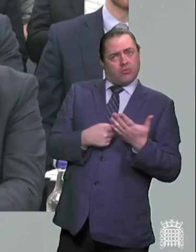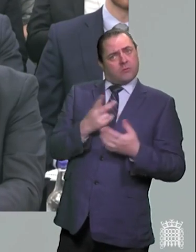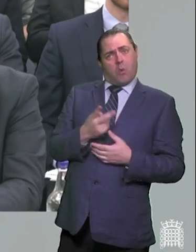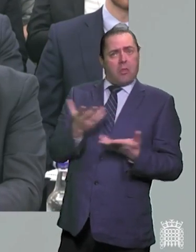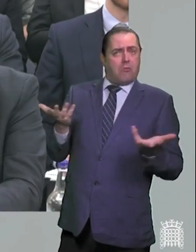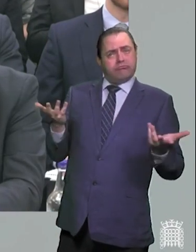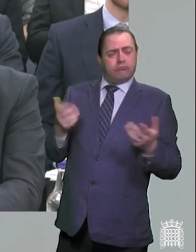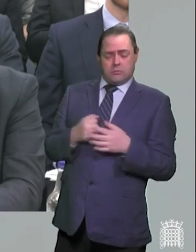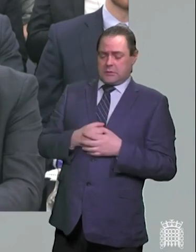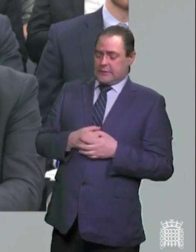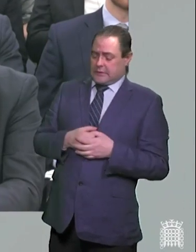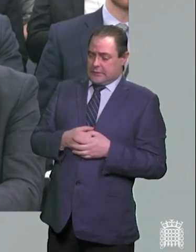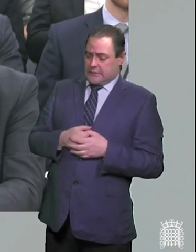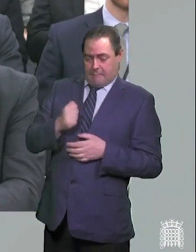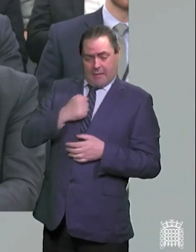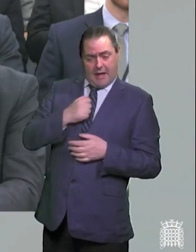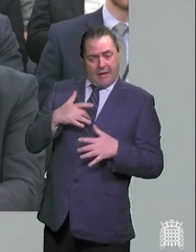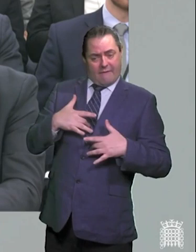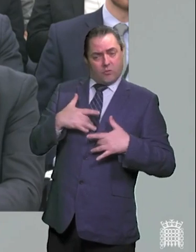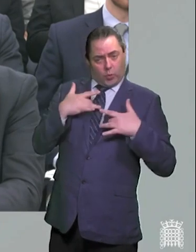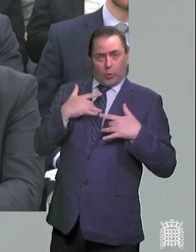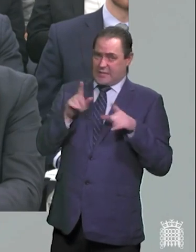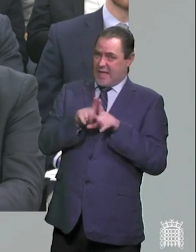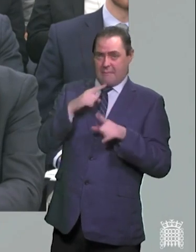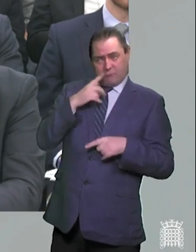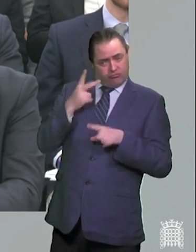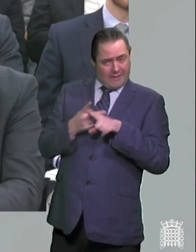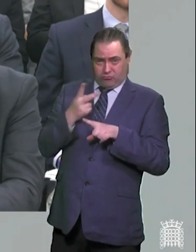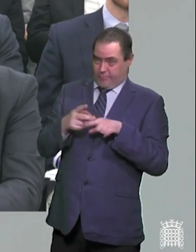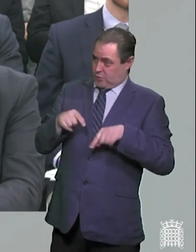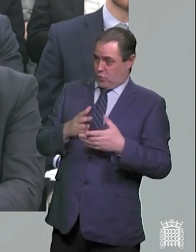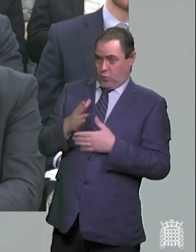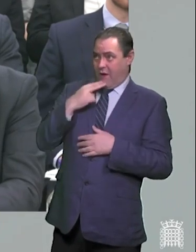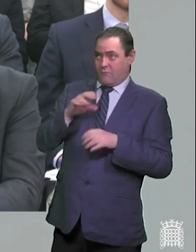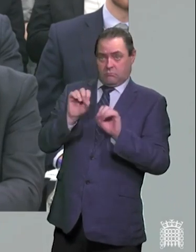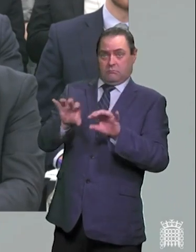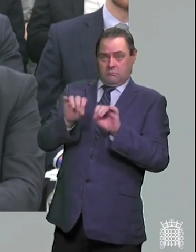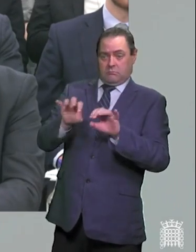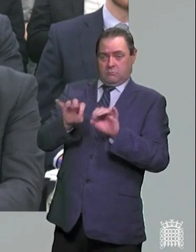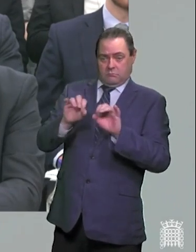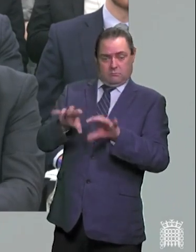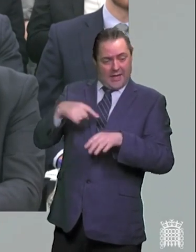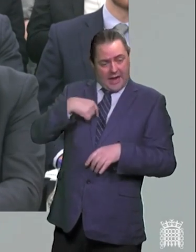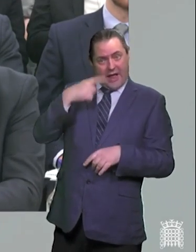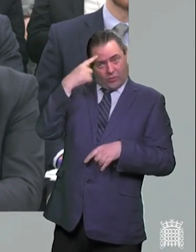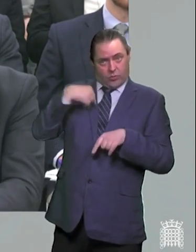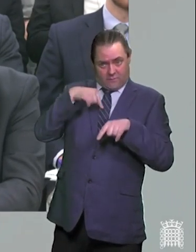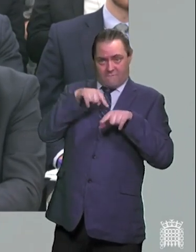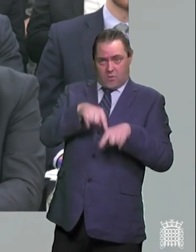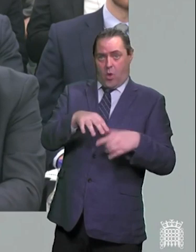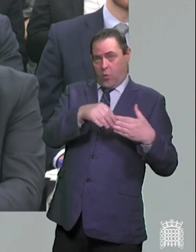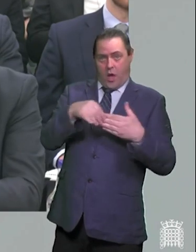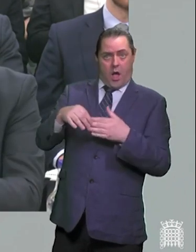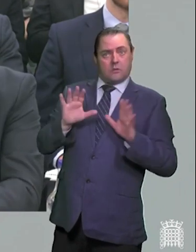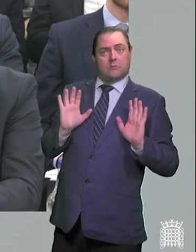And my view, as I've said repeatedly to the committee this afternoon, is that I believe we were following the